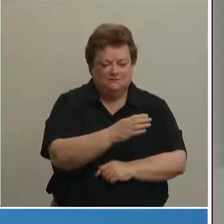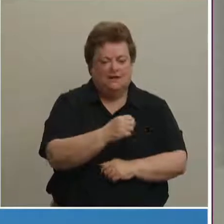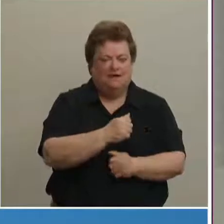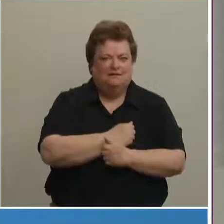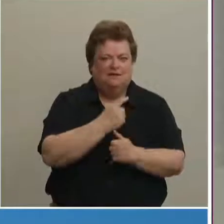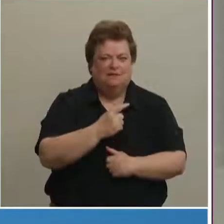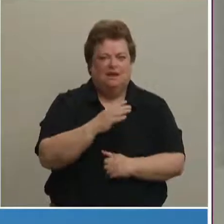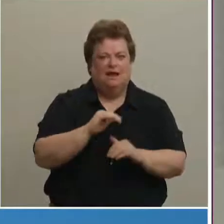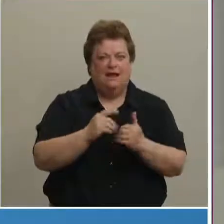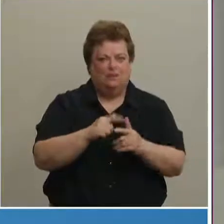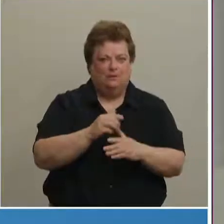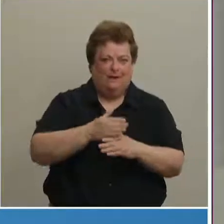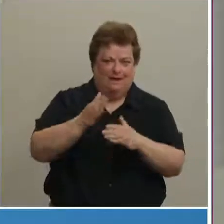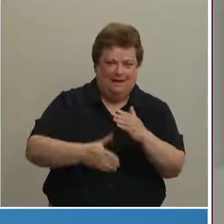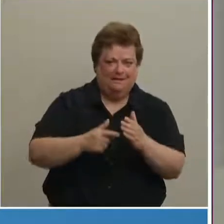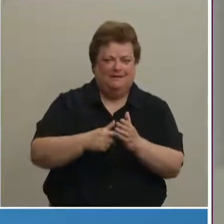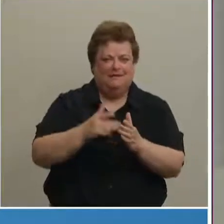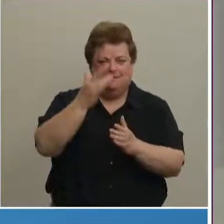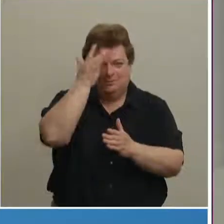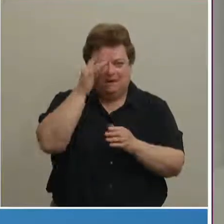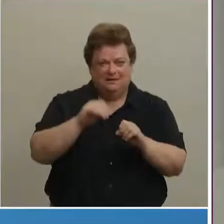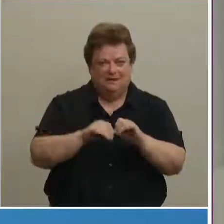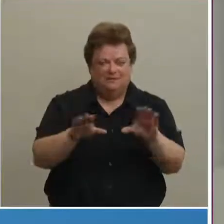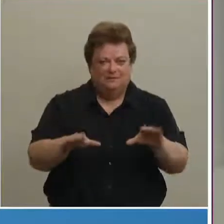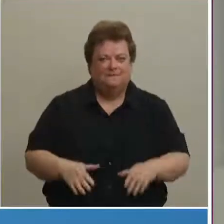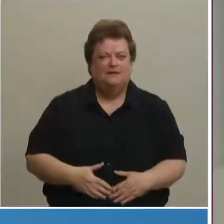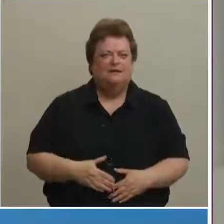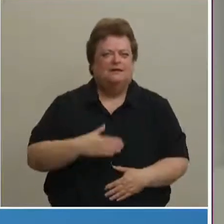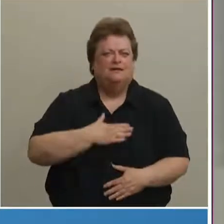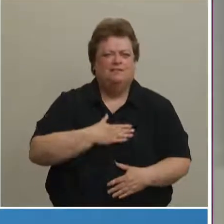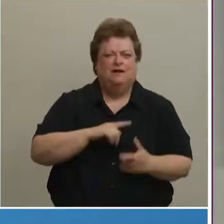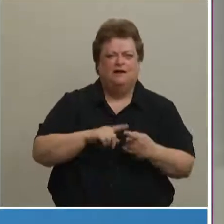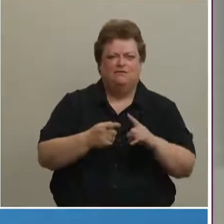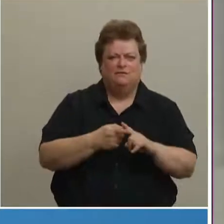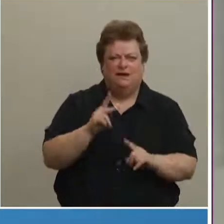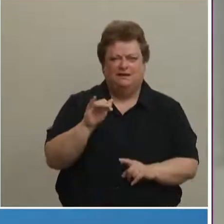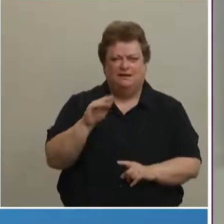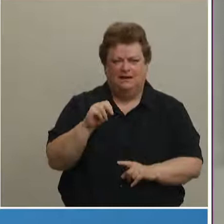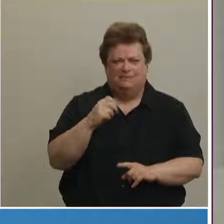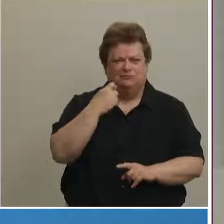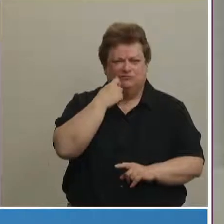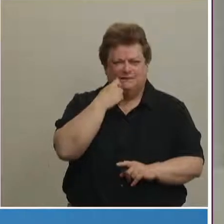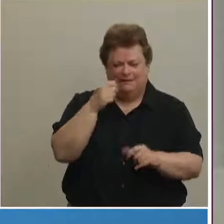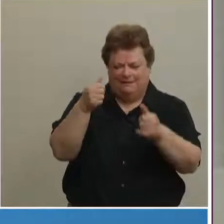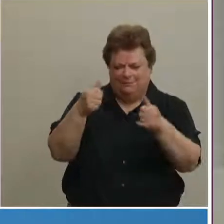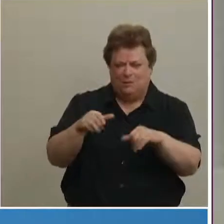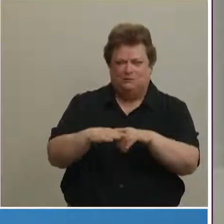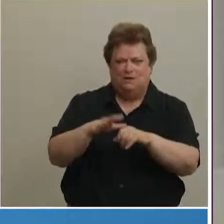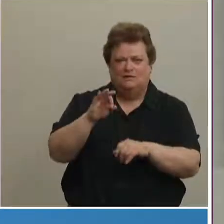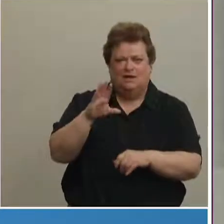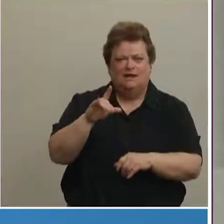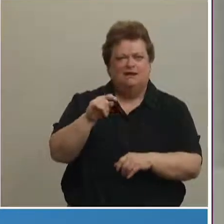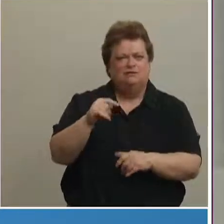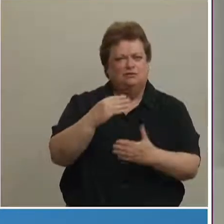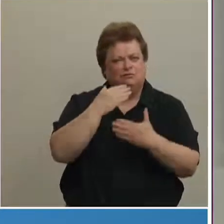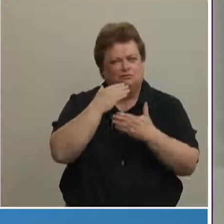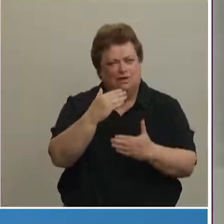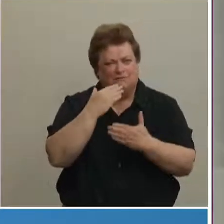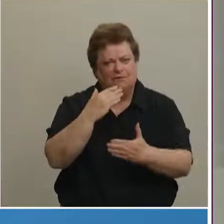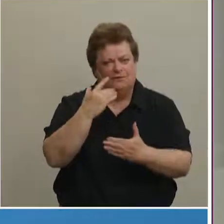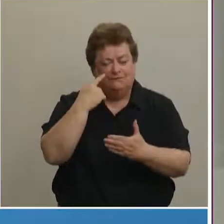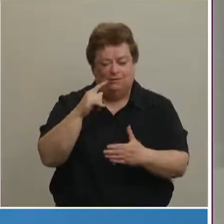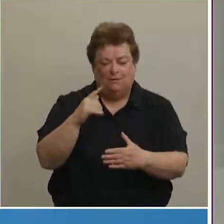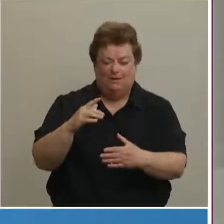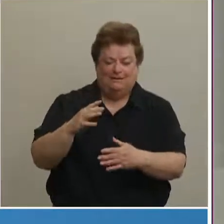end this pandemic. My friend Kim recently posted on Facebook about how grateful she felt after receiving